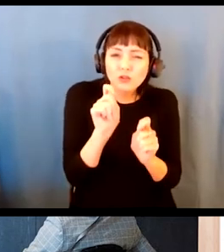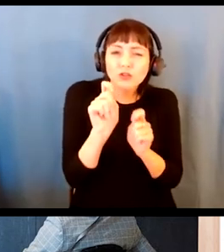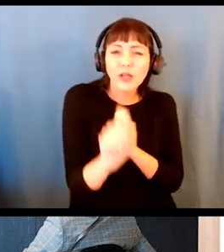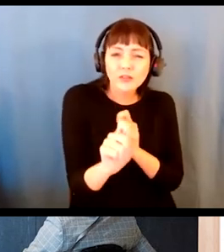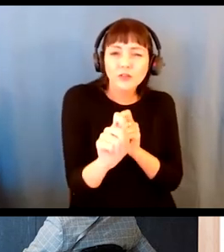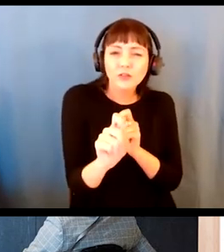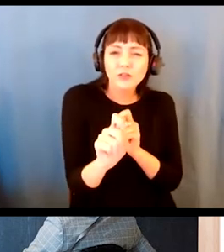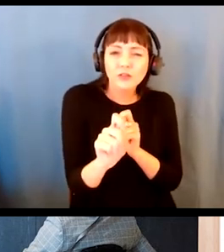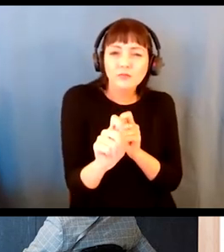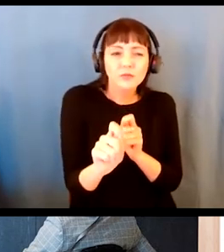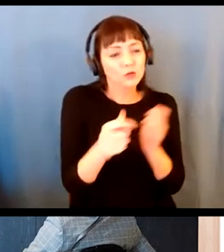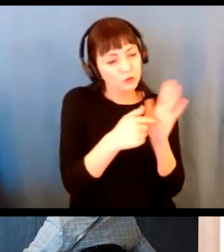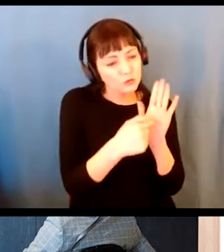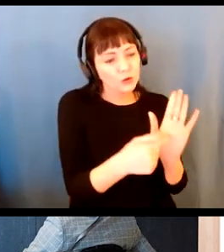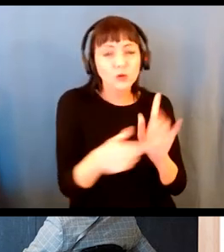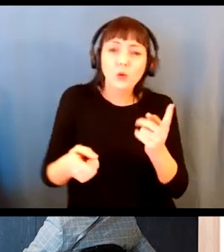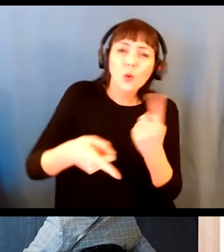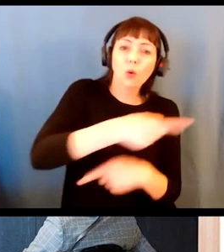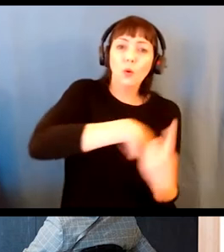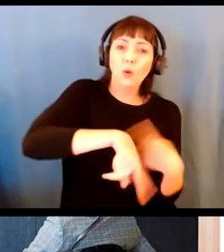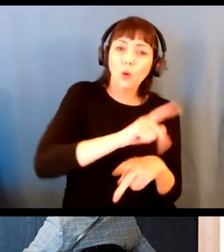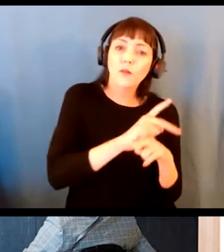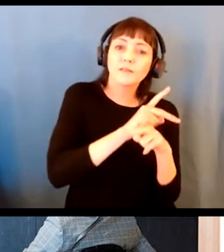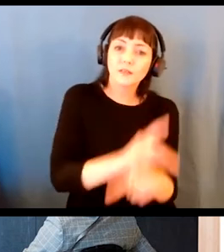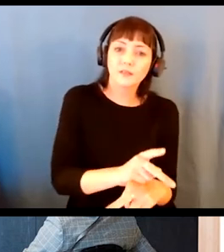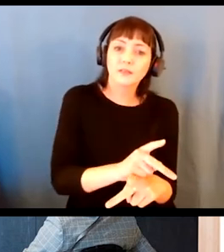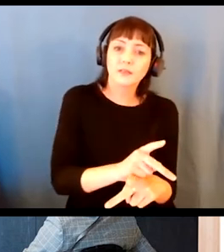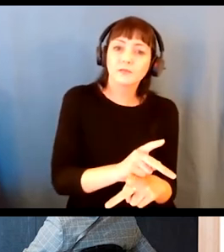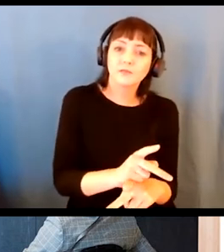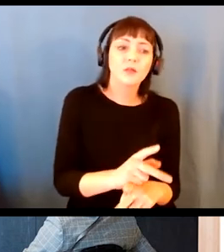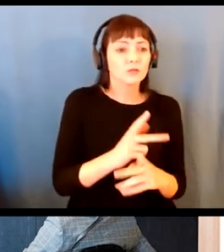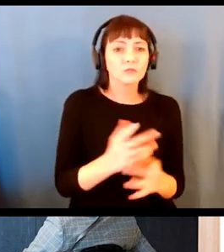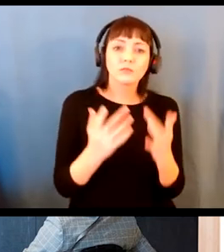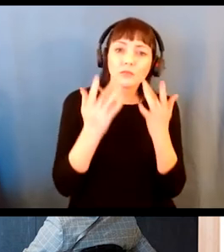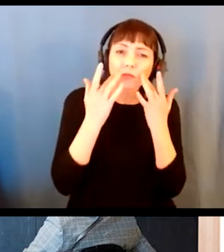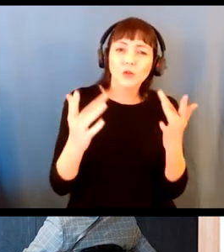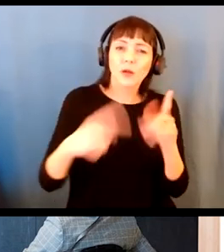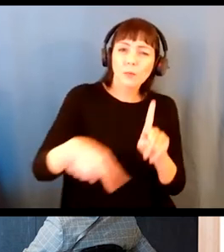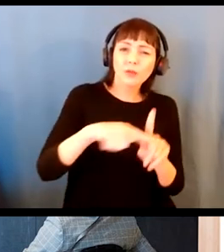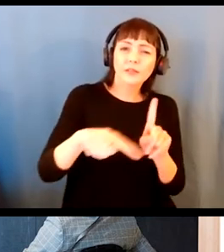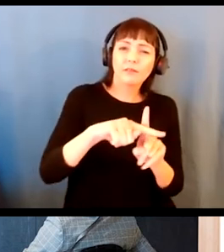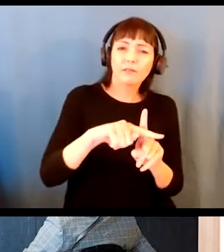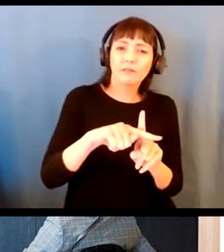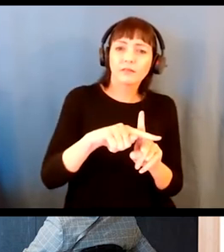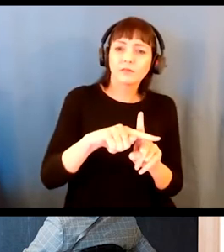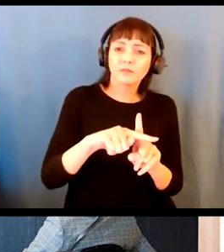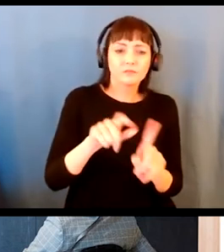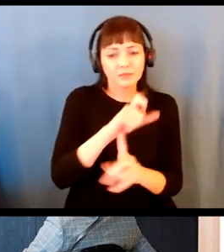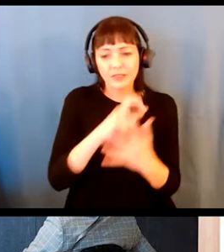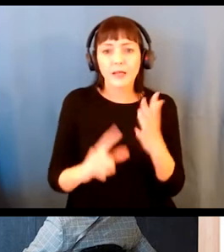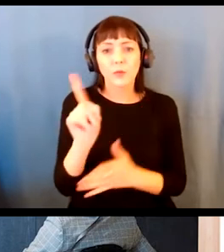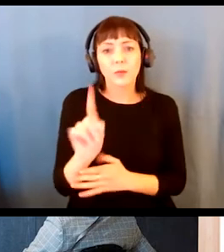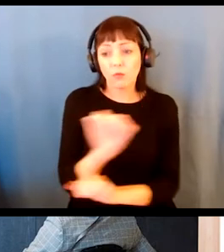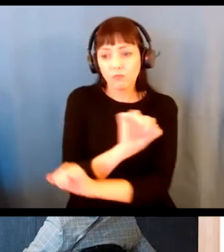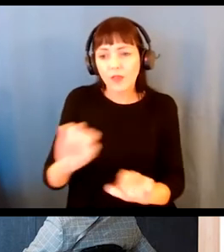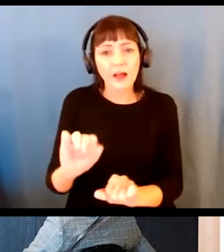design communicates something to all visitors, creating a rare example of a public space in which disabled people's rights, the right to